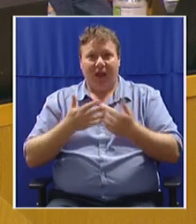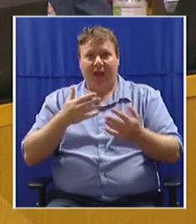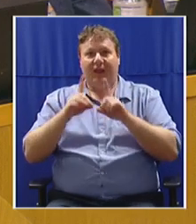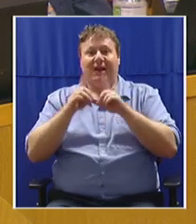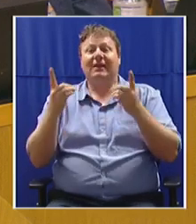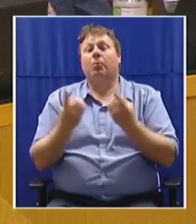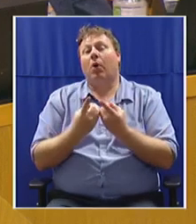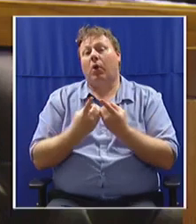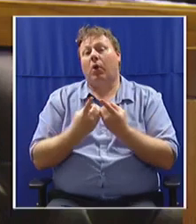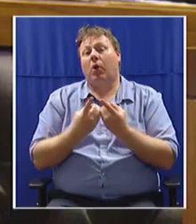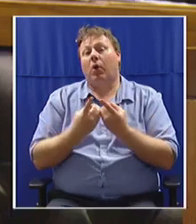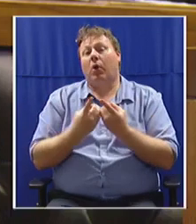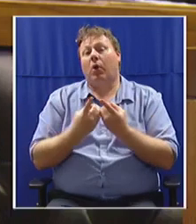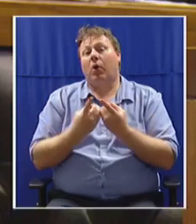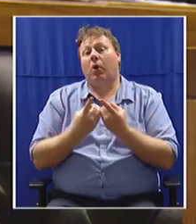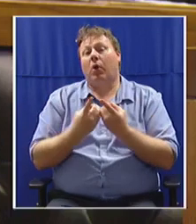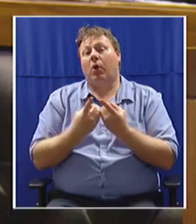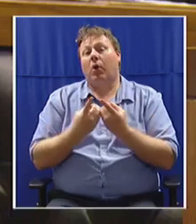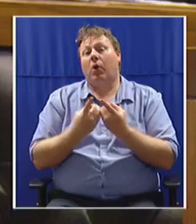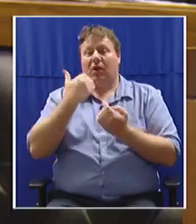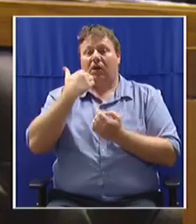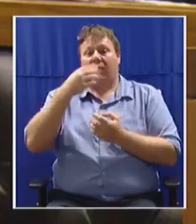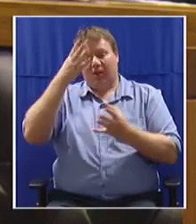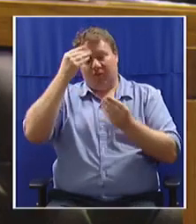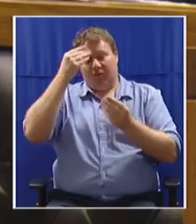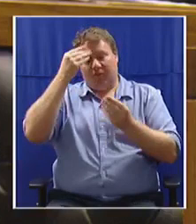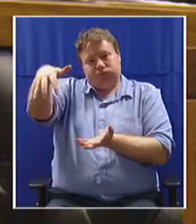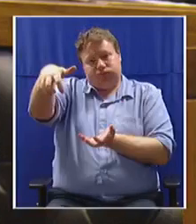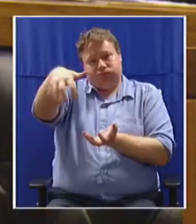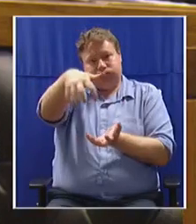department that seeks to gather information,